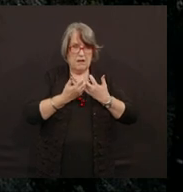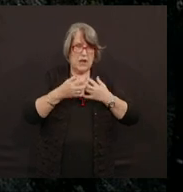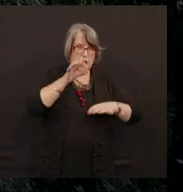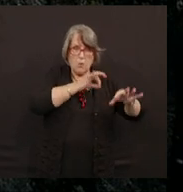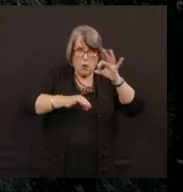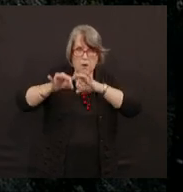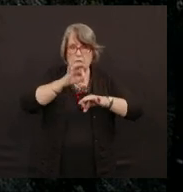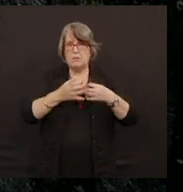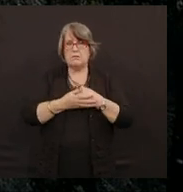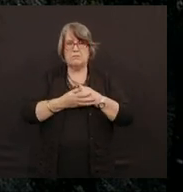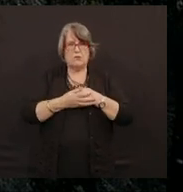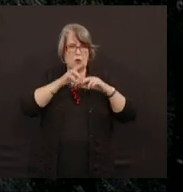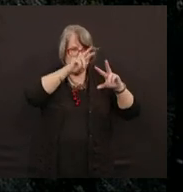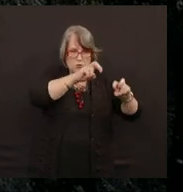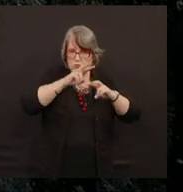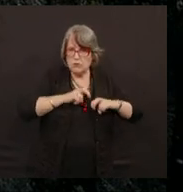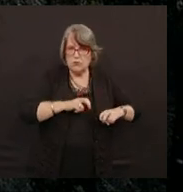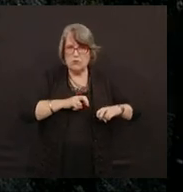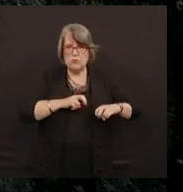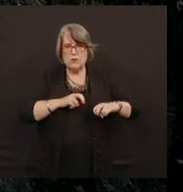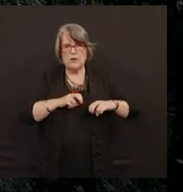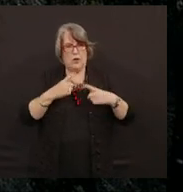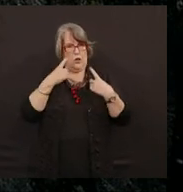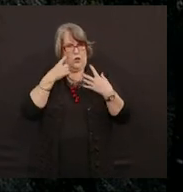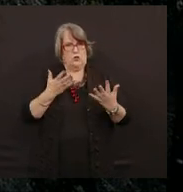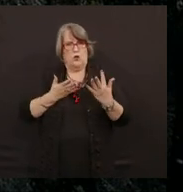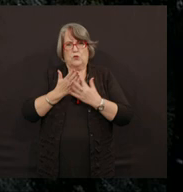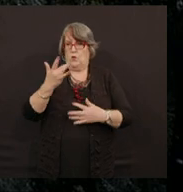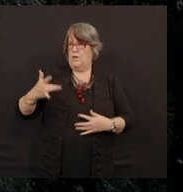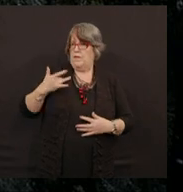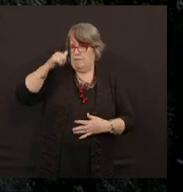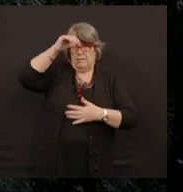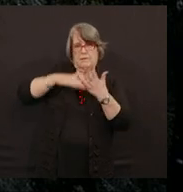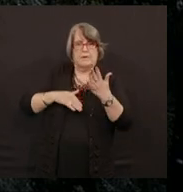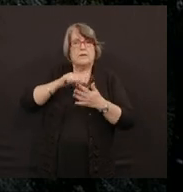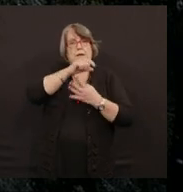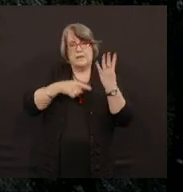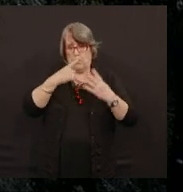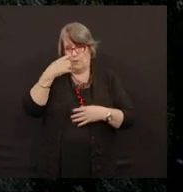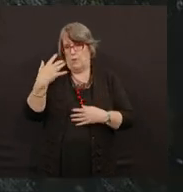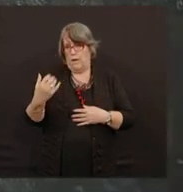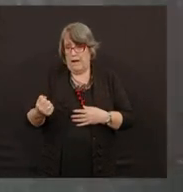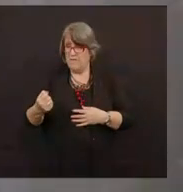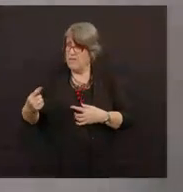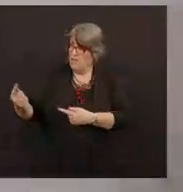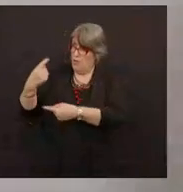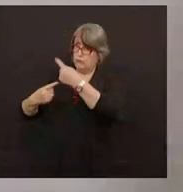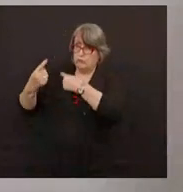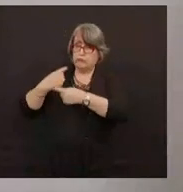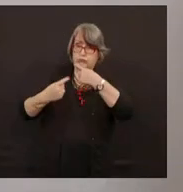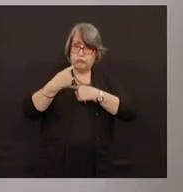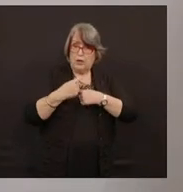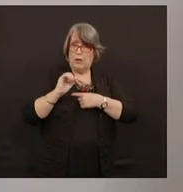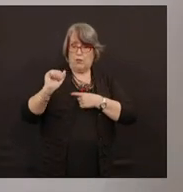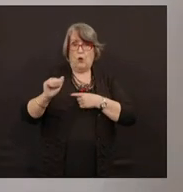in research, our research and other people's research, and it shows up in the lived experience of people with disability who give testimony to